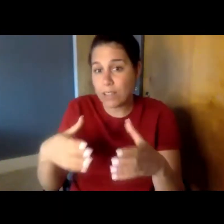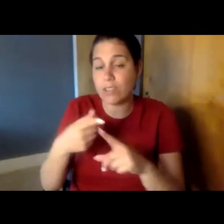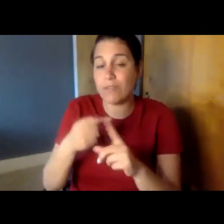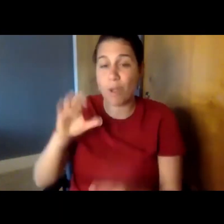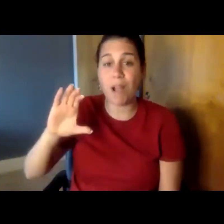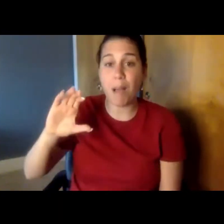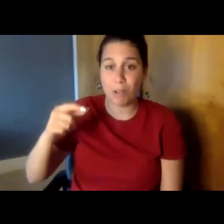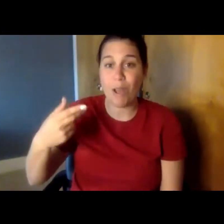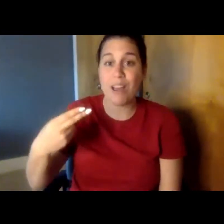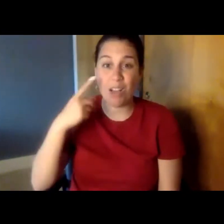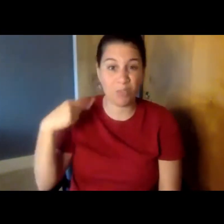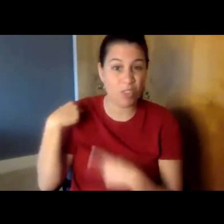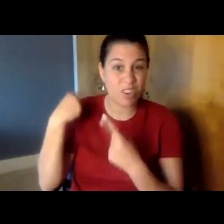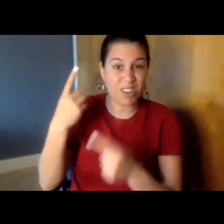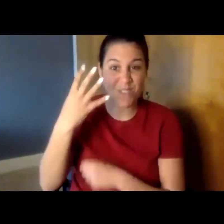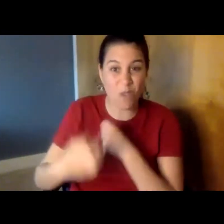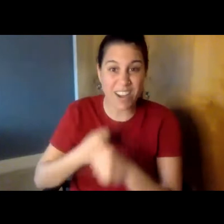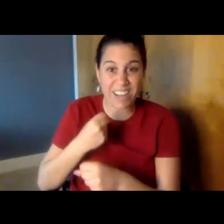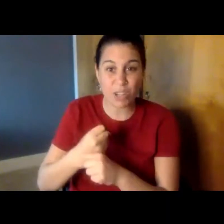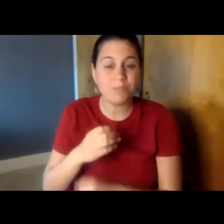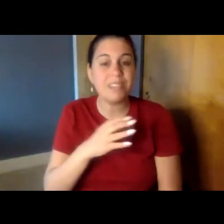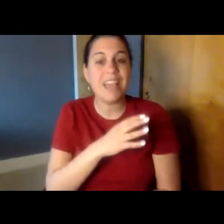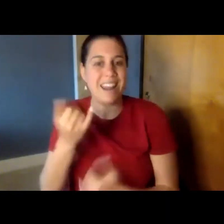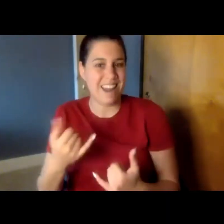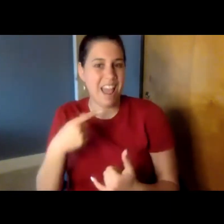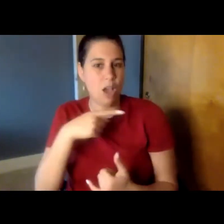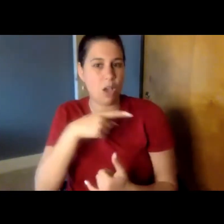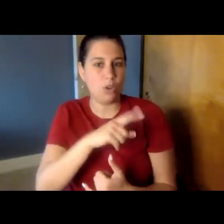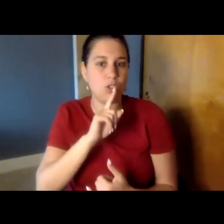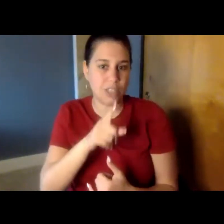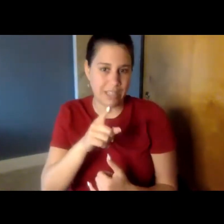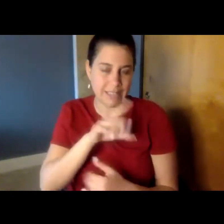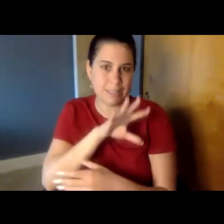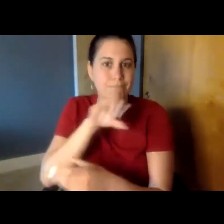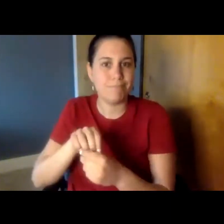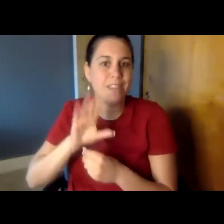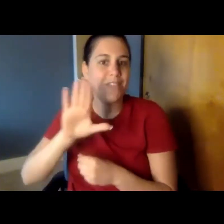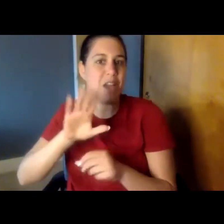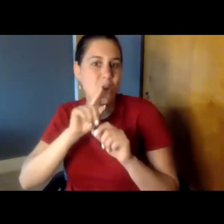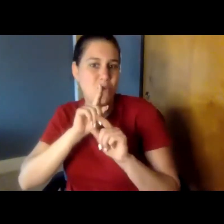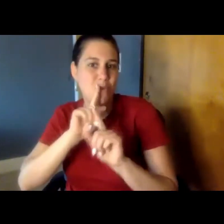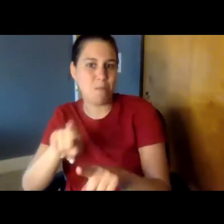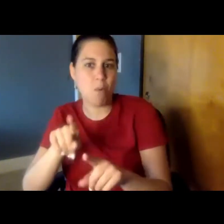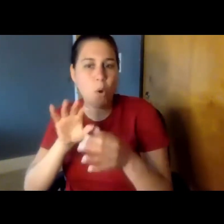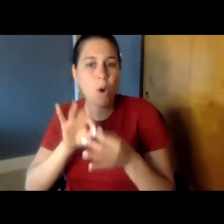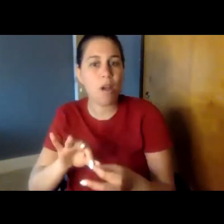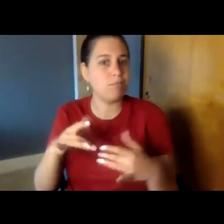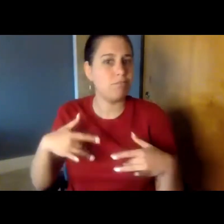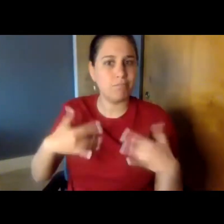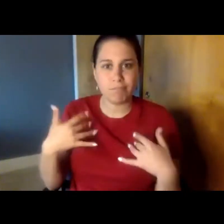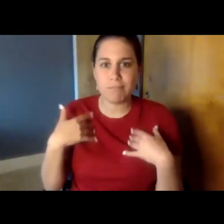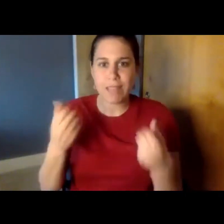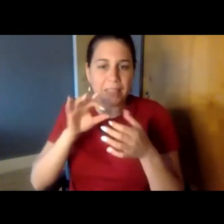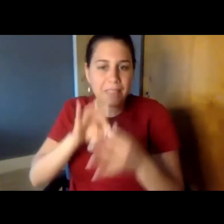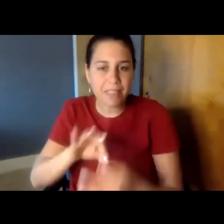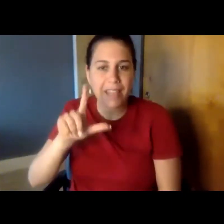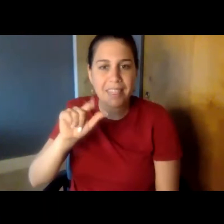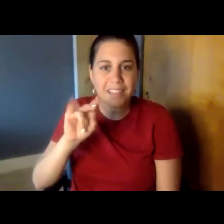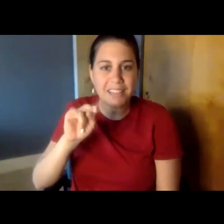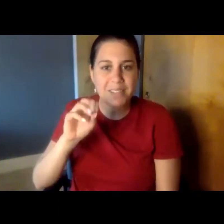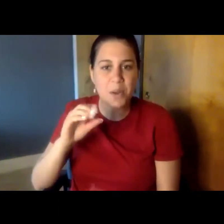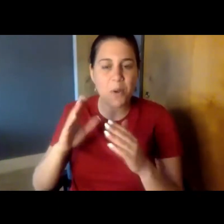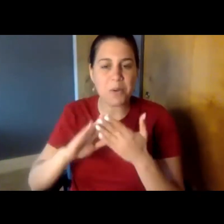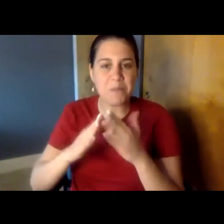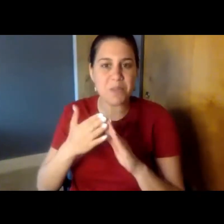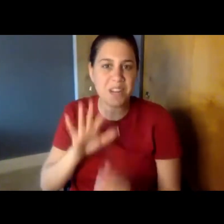Health for over 4 years and is ushering in the release of their coming report on the status of health of the Latino community throughout